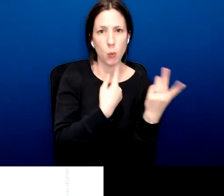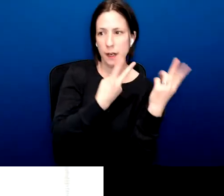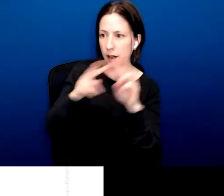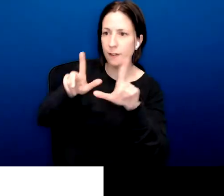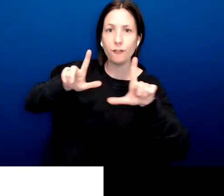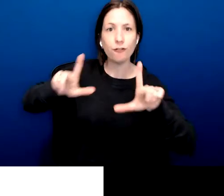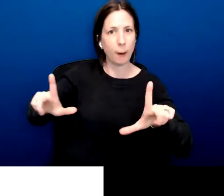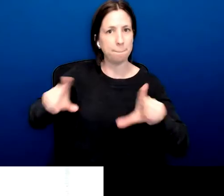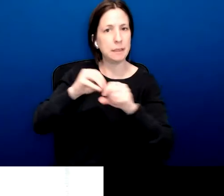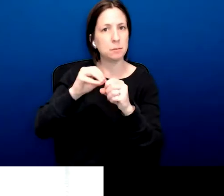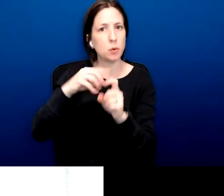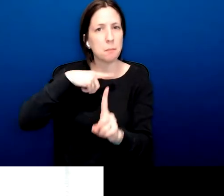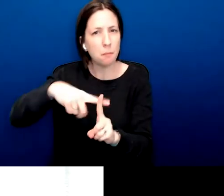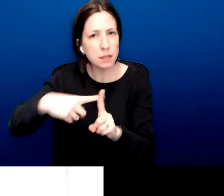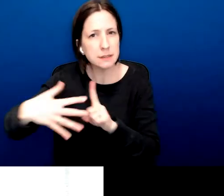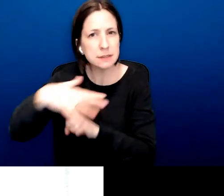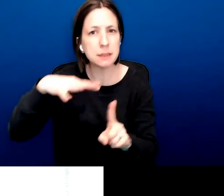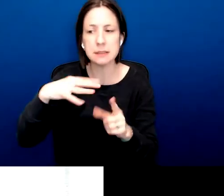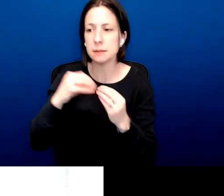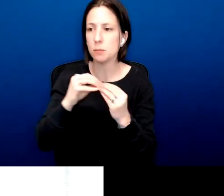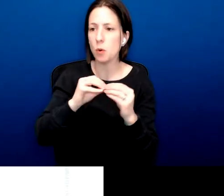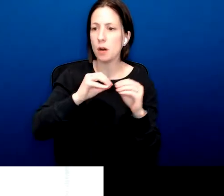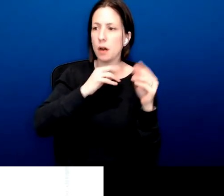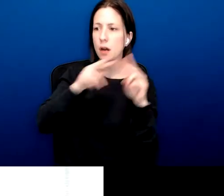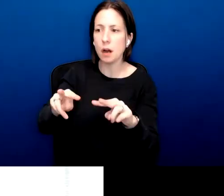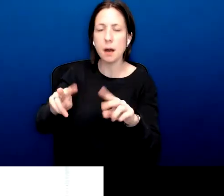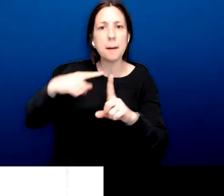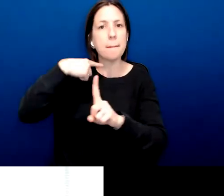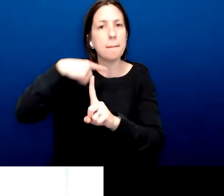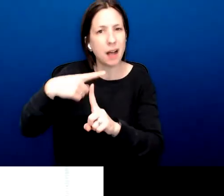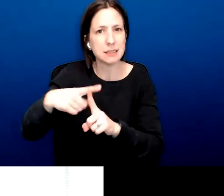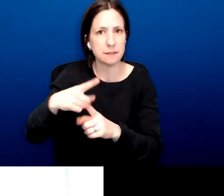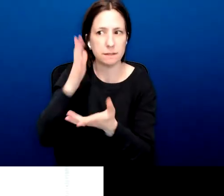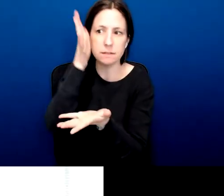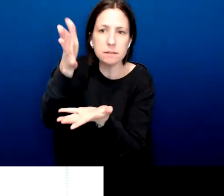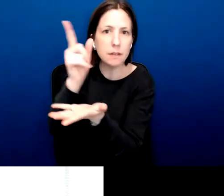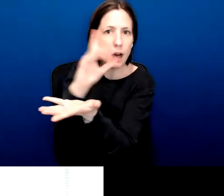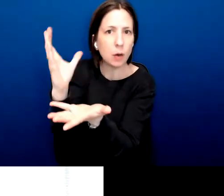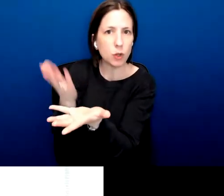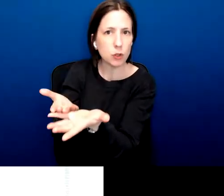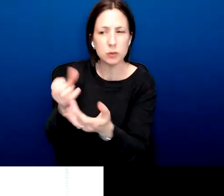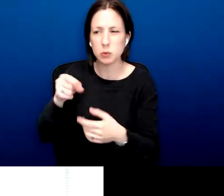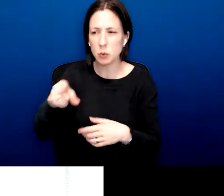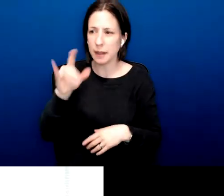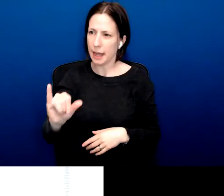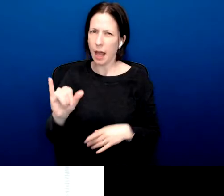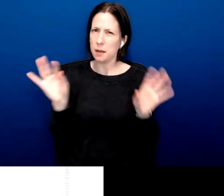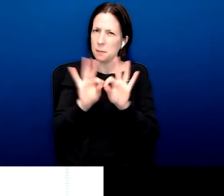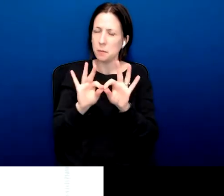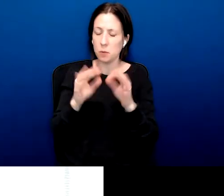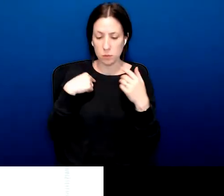positive spaces? How do we frame them in more positive outlooks? So I think it comes really down to, you know, understanding how we should